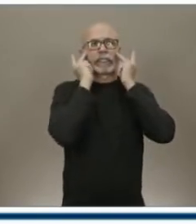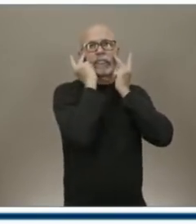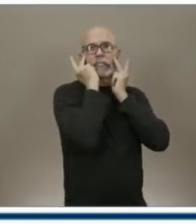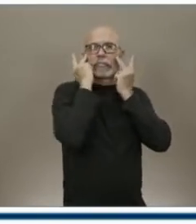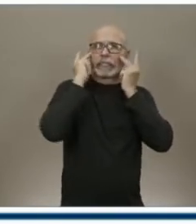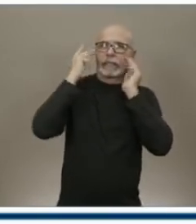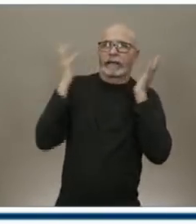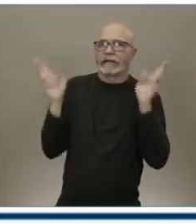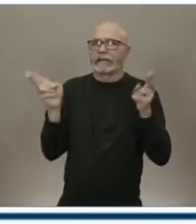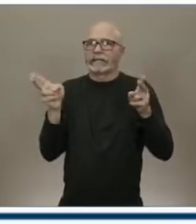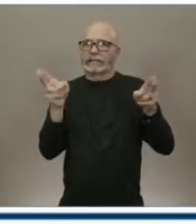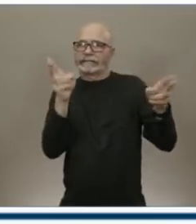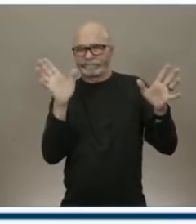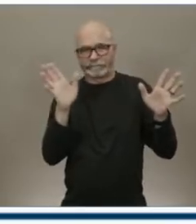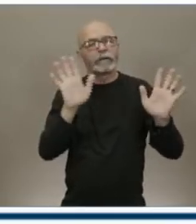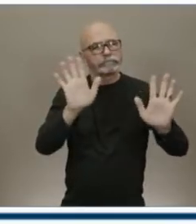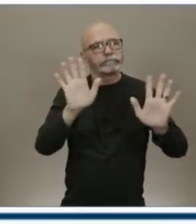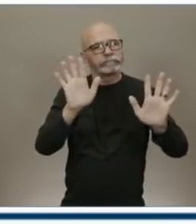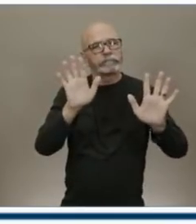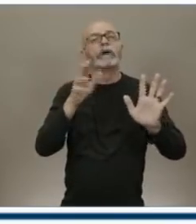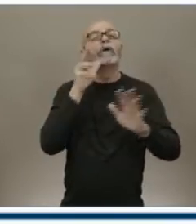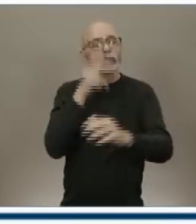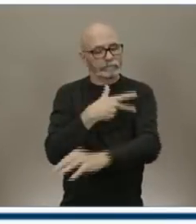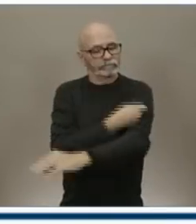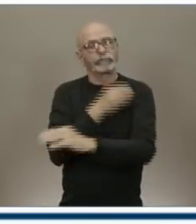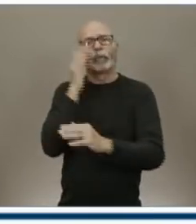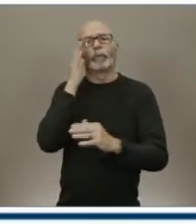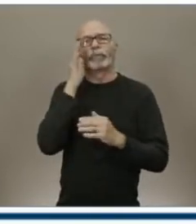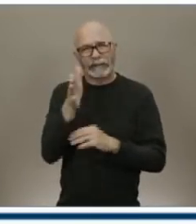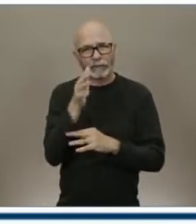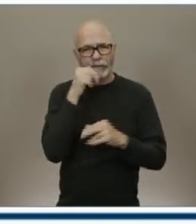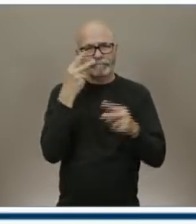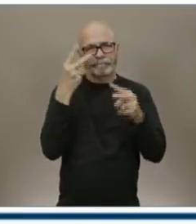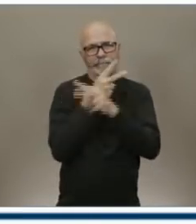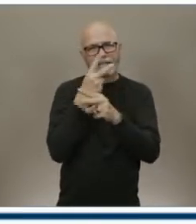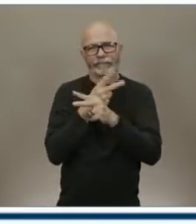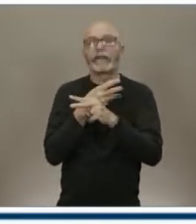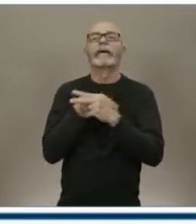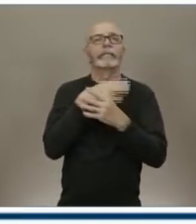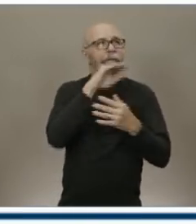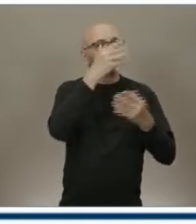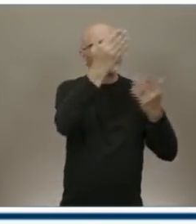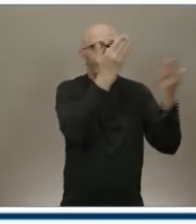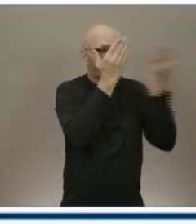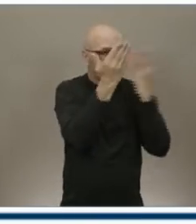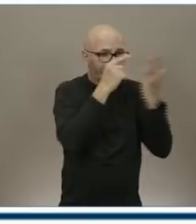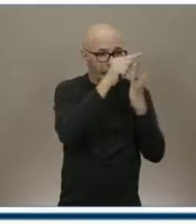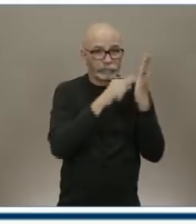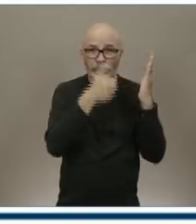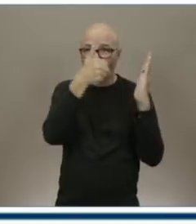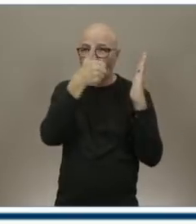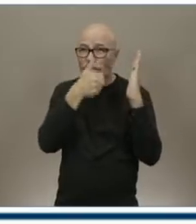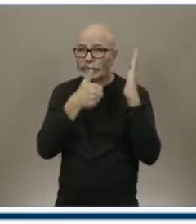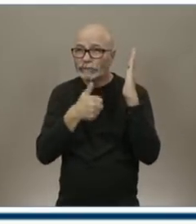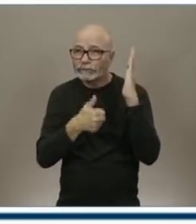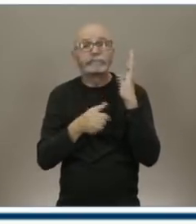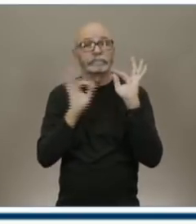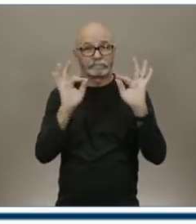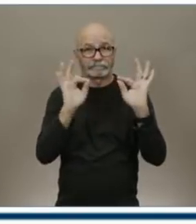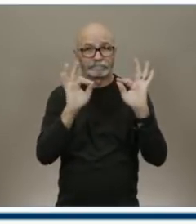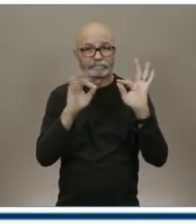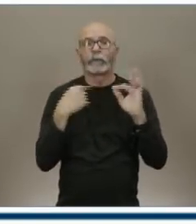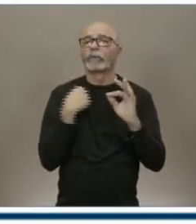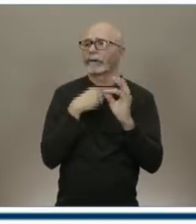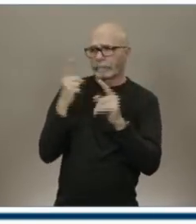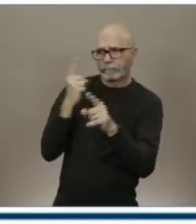reassured, we're rolling this out in a logical, evidence-based manner. You will hear from us, and it will take a number of